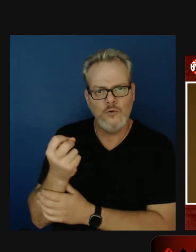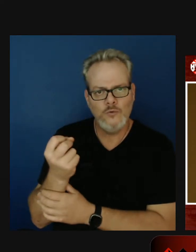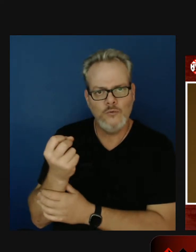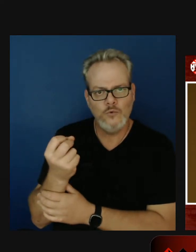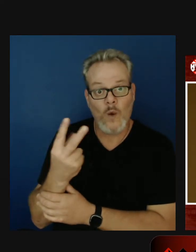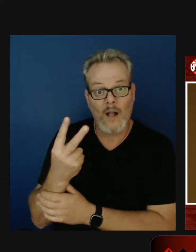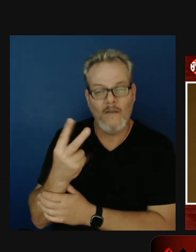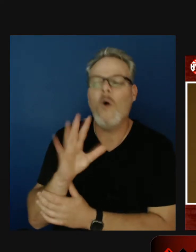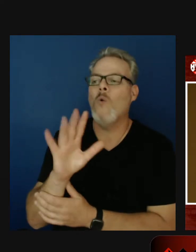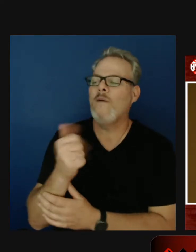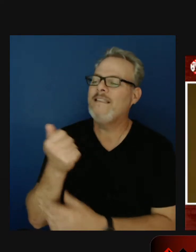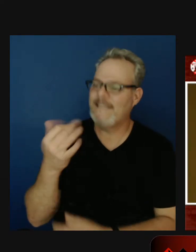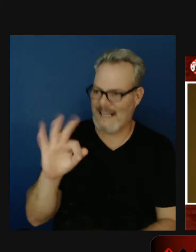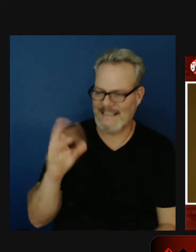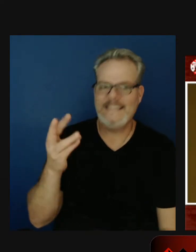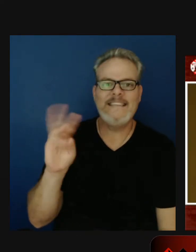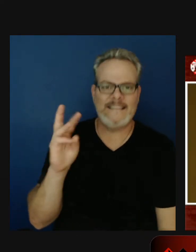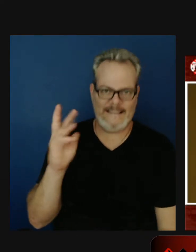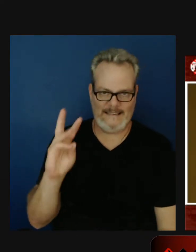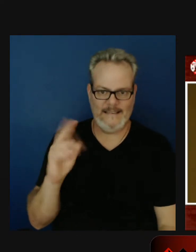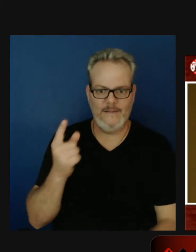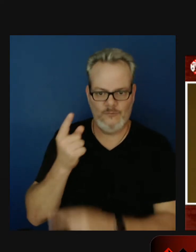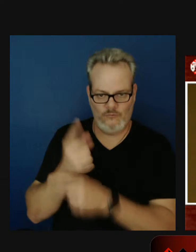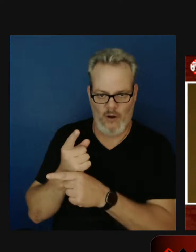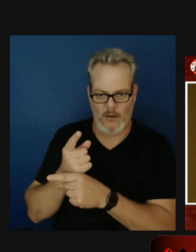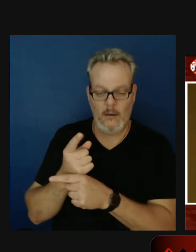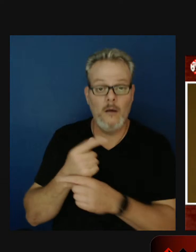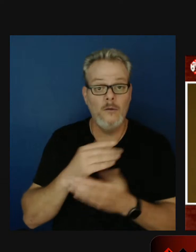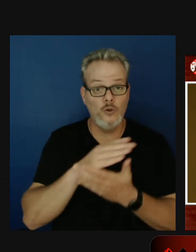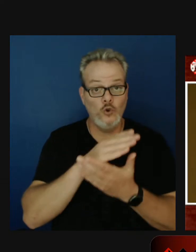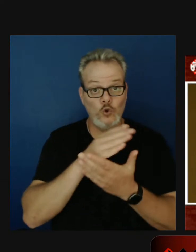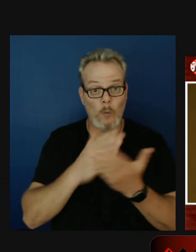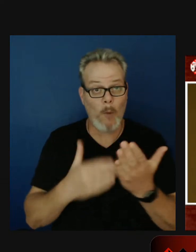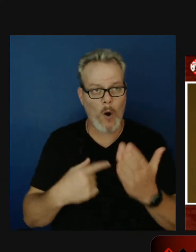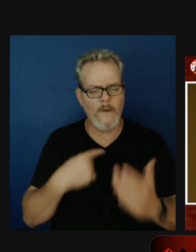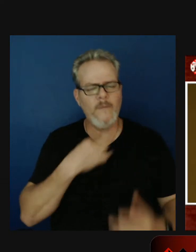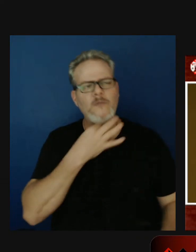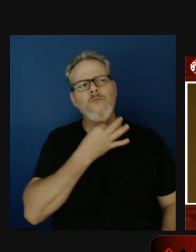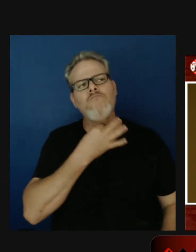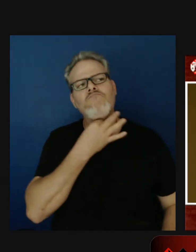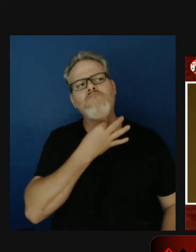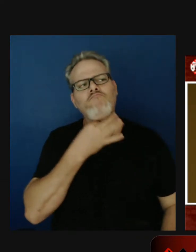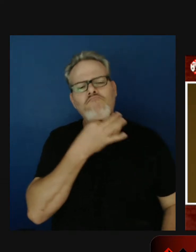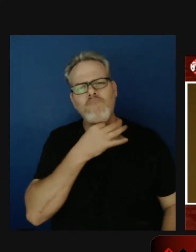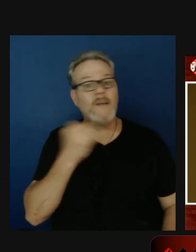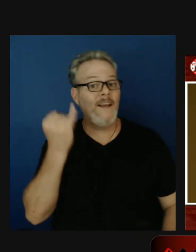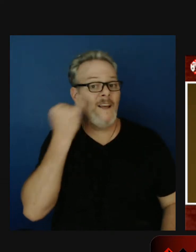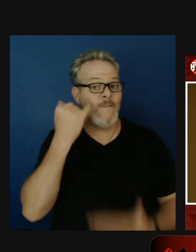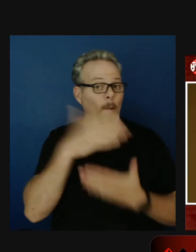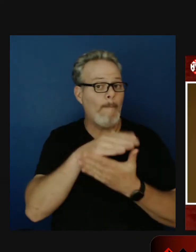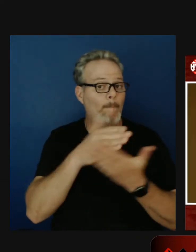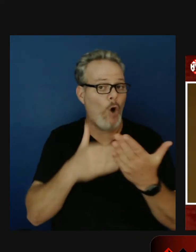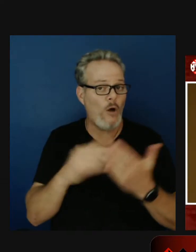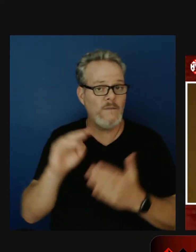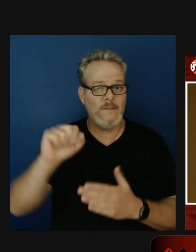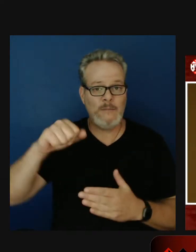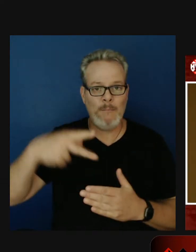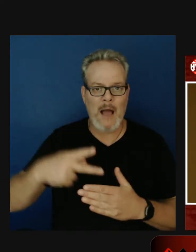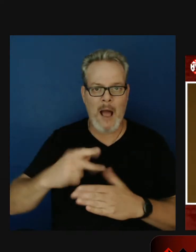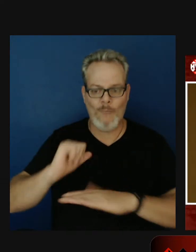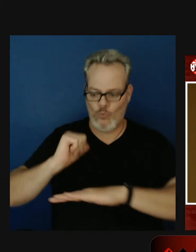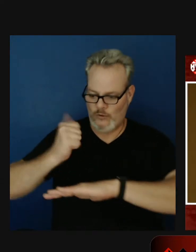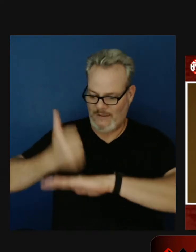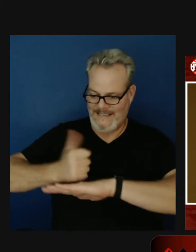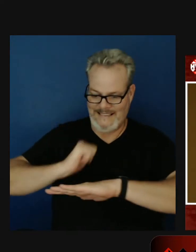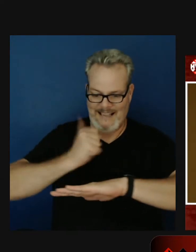1916, that's right. So part of me wonders if part of this map was put together by people